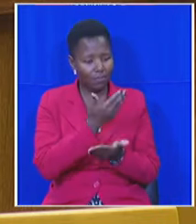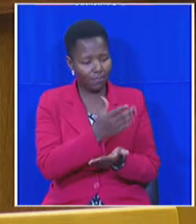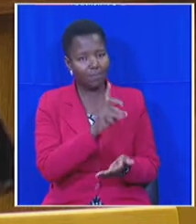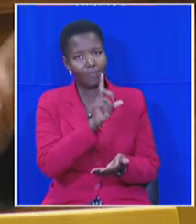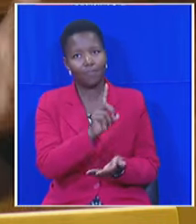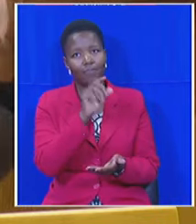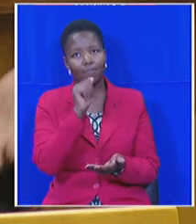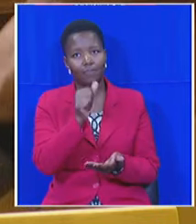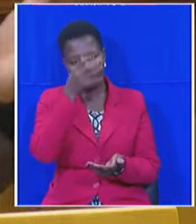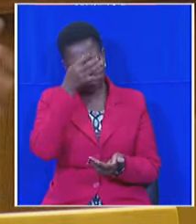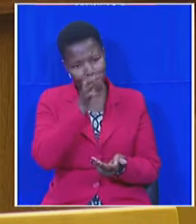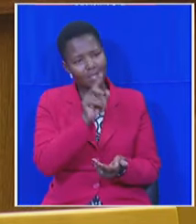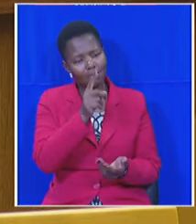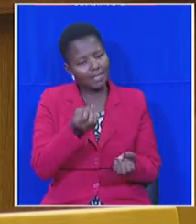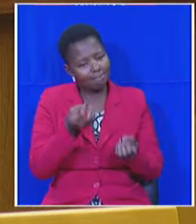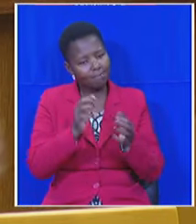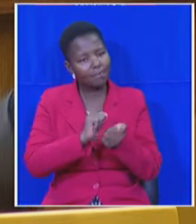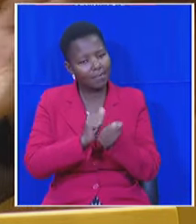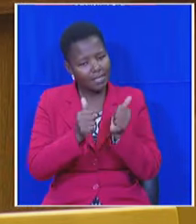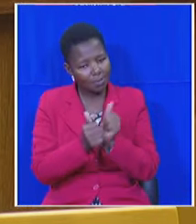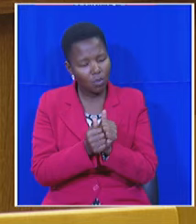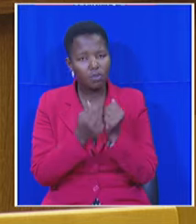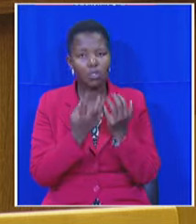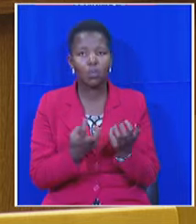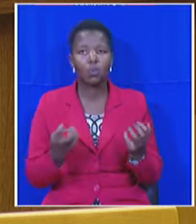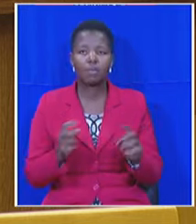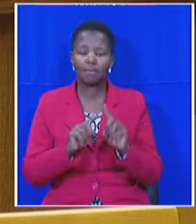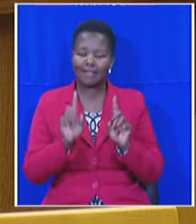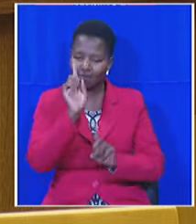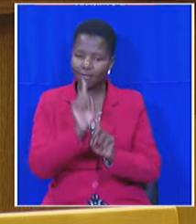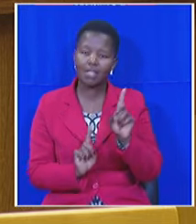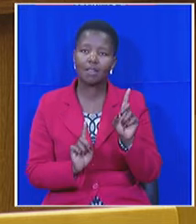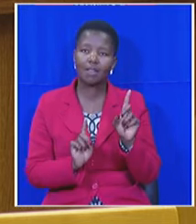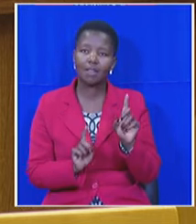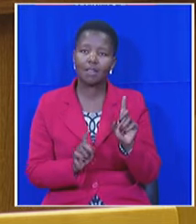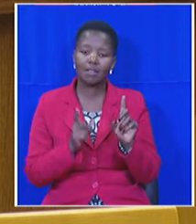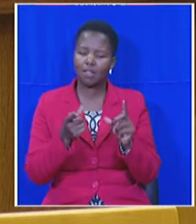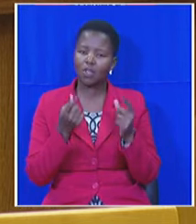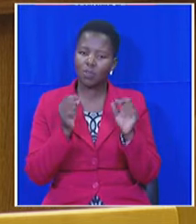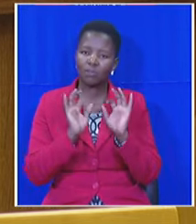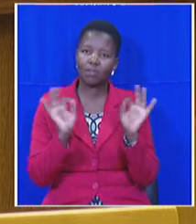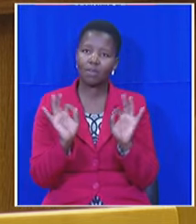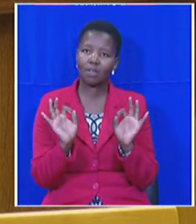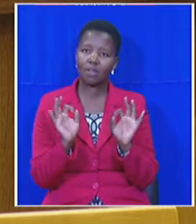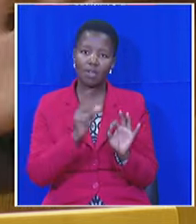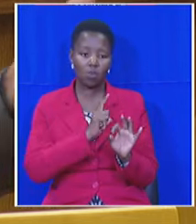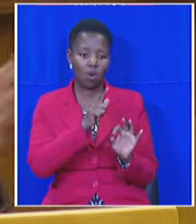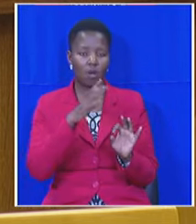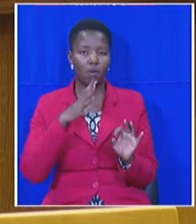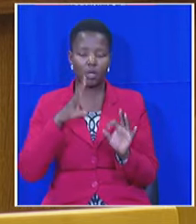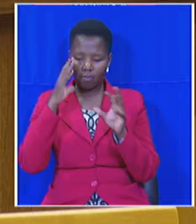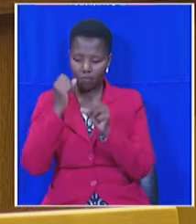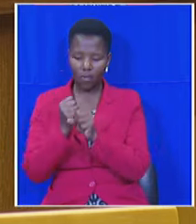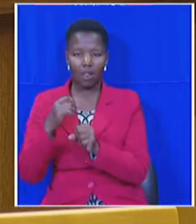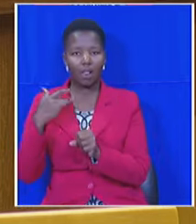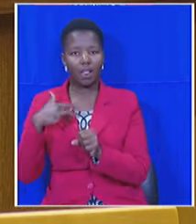Alliance to try and provide them with sporting facilities, but they will fail to do that. They just won't do it. Because they serve the elite, they don't serve